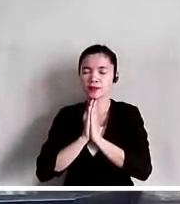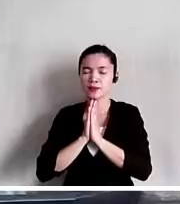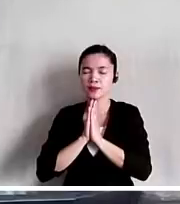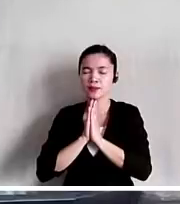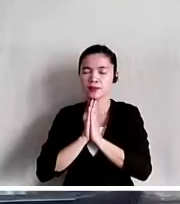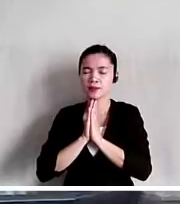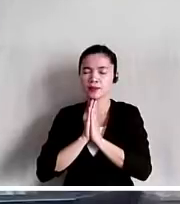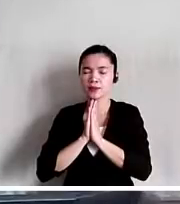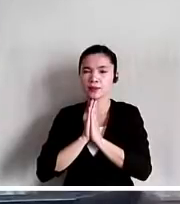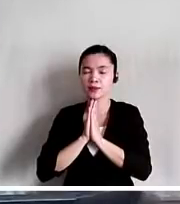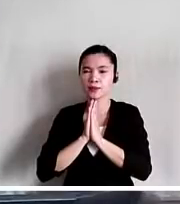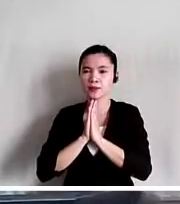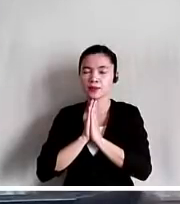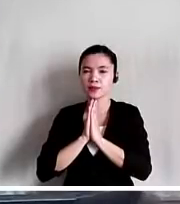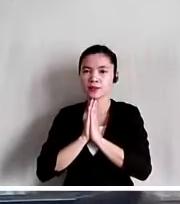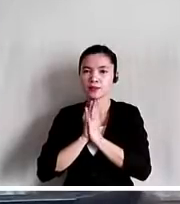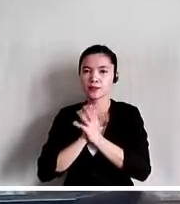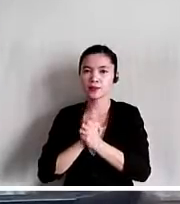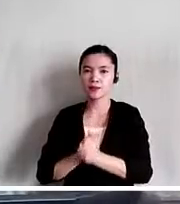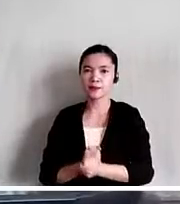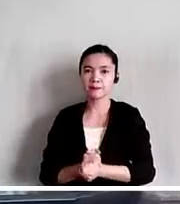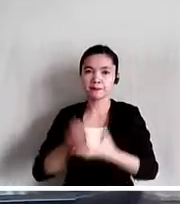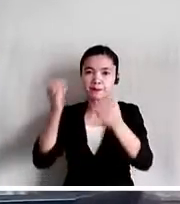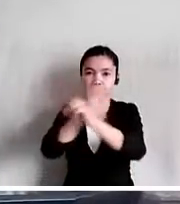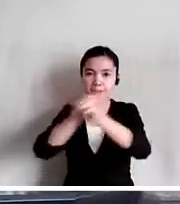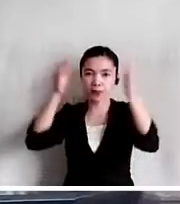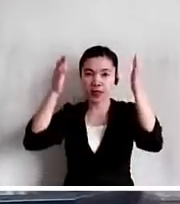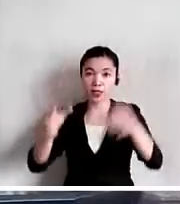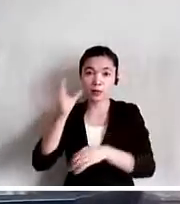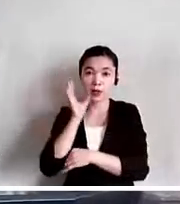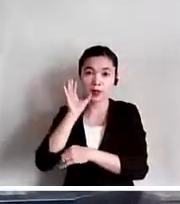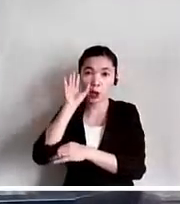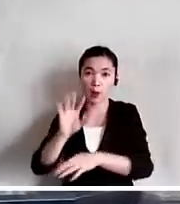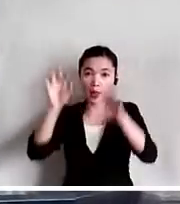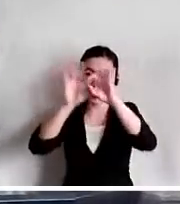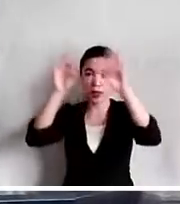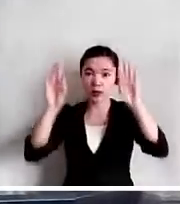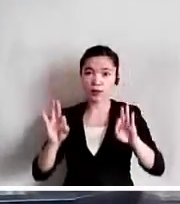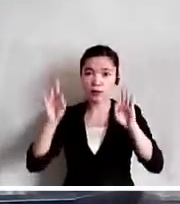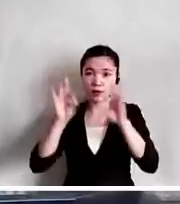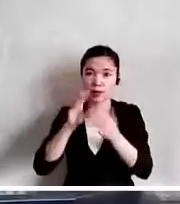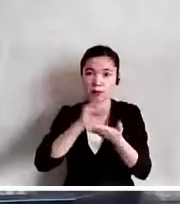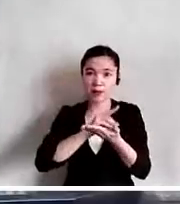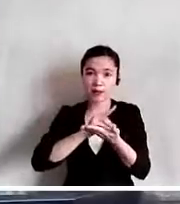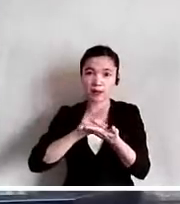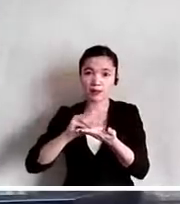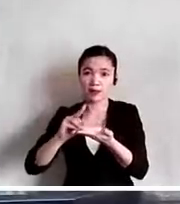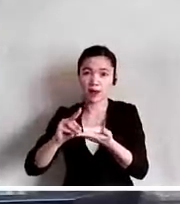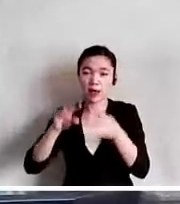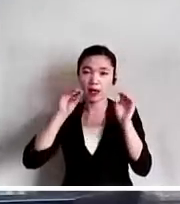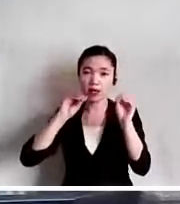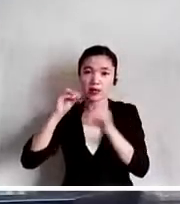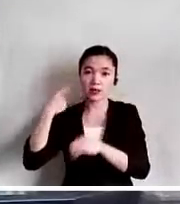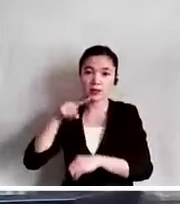amen. At the Savior's command and formed by divine teaching, we dare to pray.